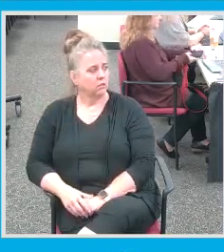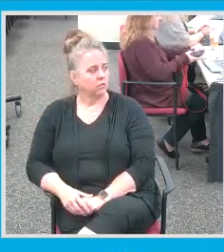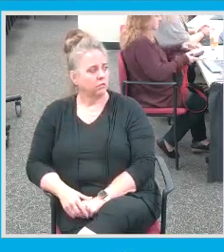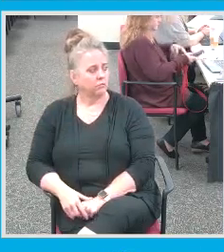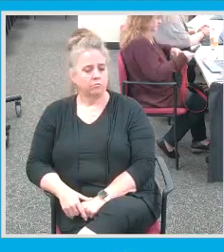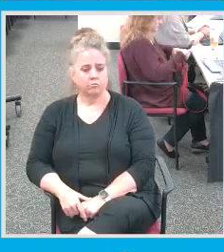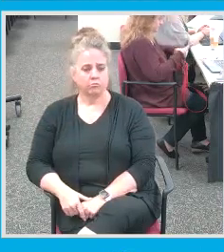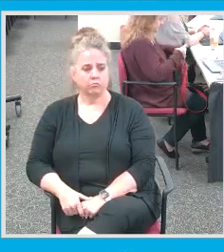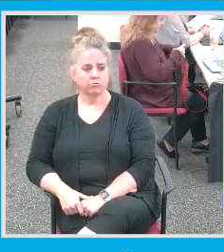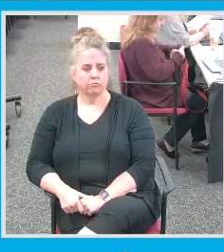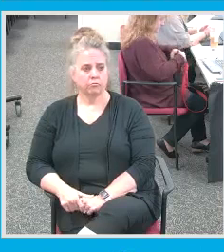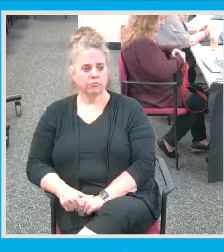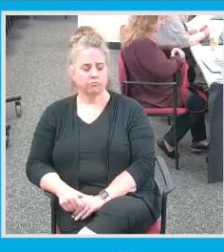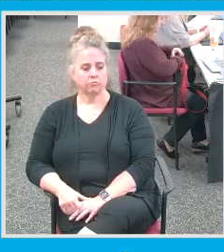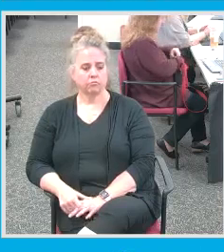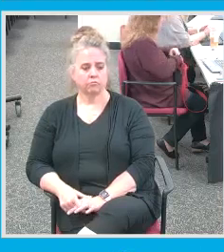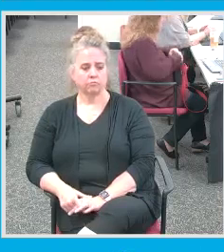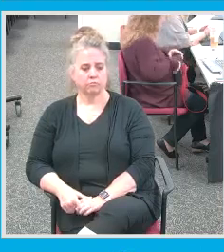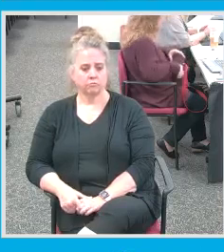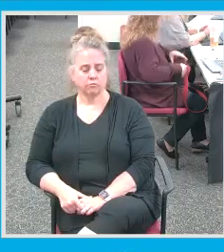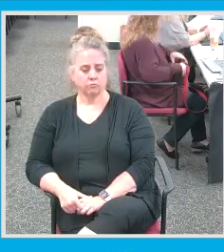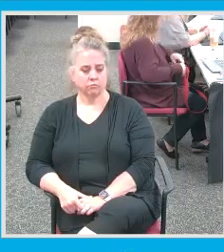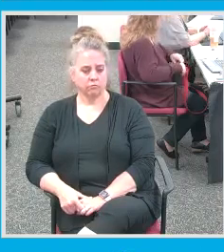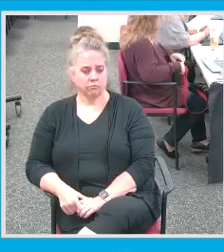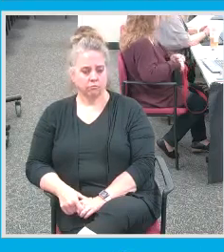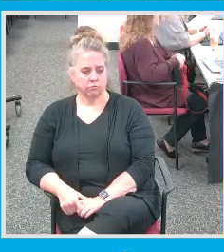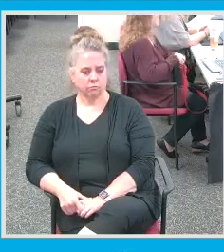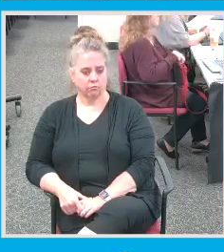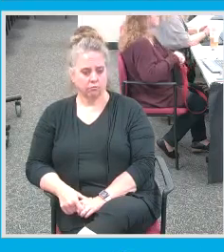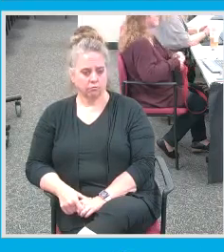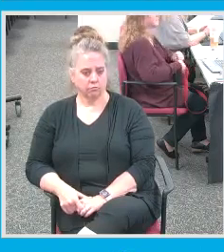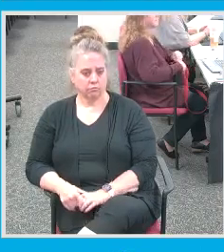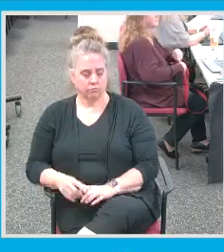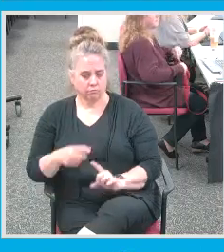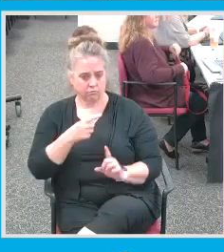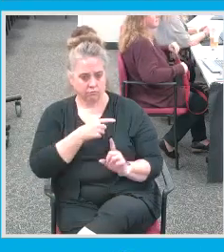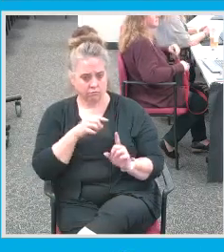now. Okay, so Samantha, she's on Teams.